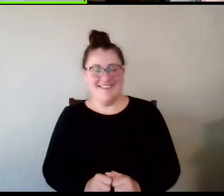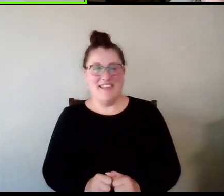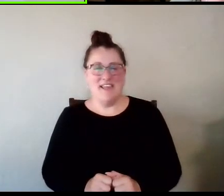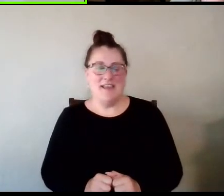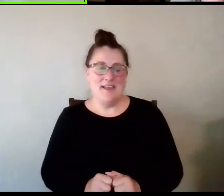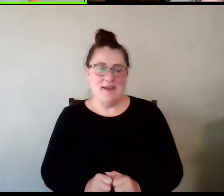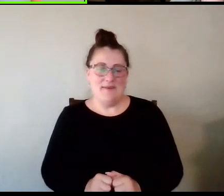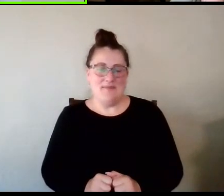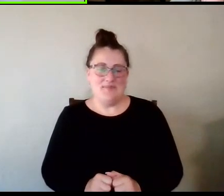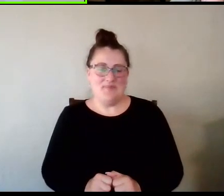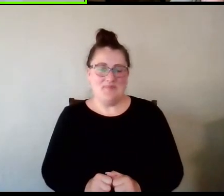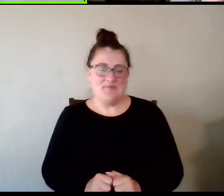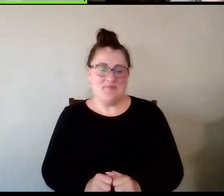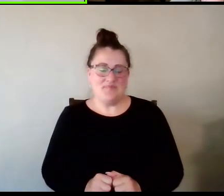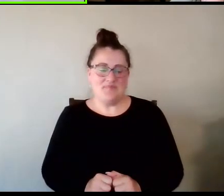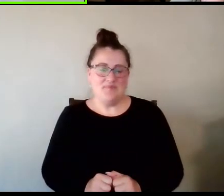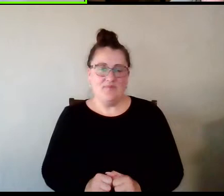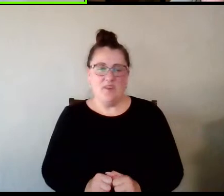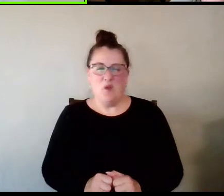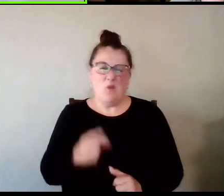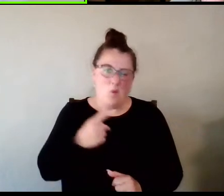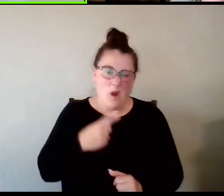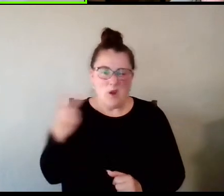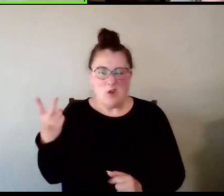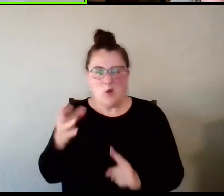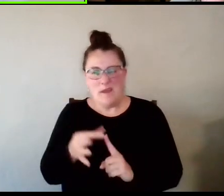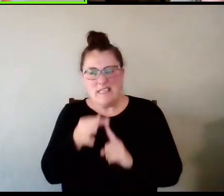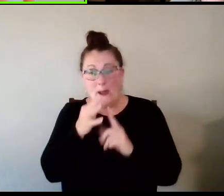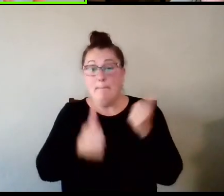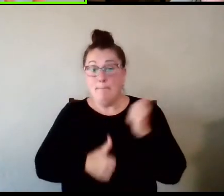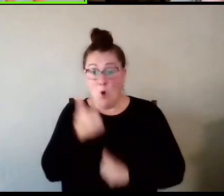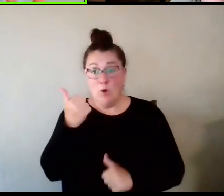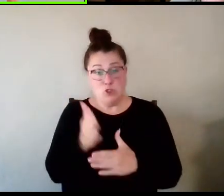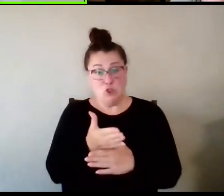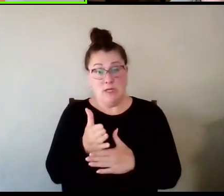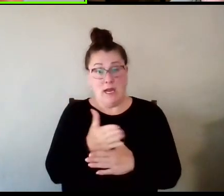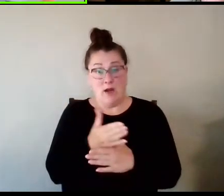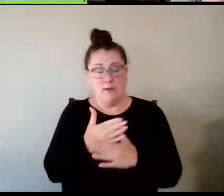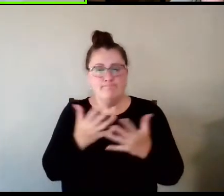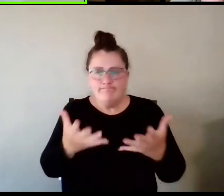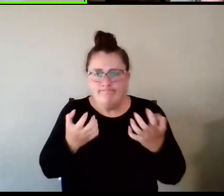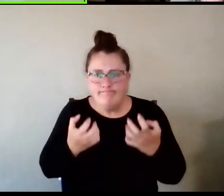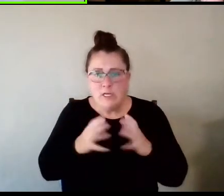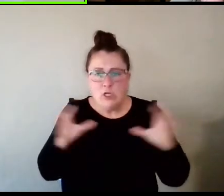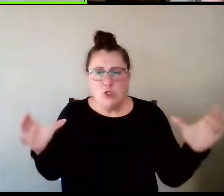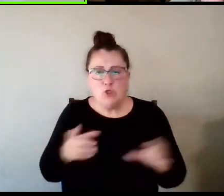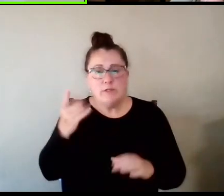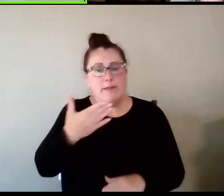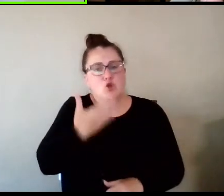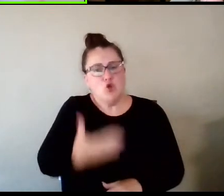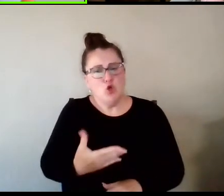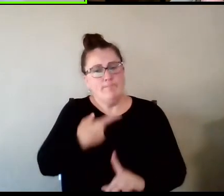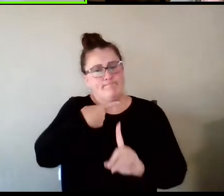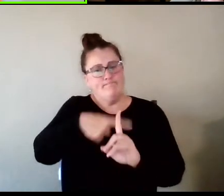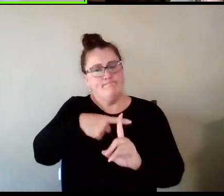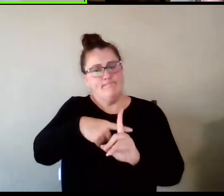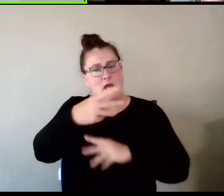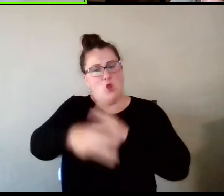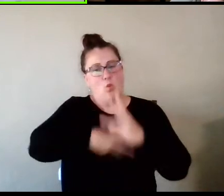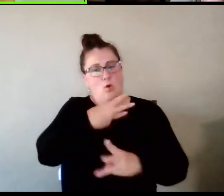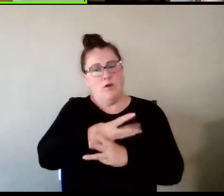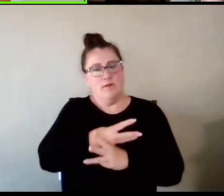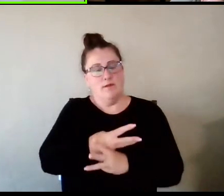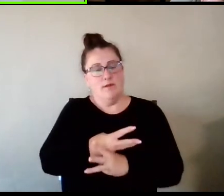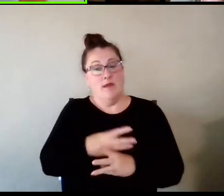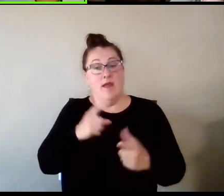And that with one or two exceptions, most of us shared, you know, the desire to do something good in the world. And that led